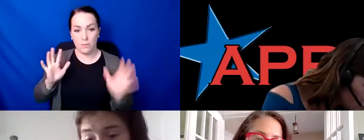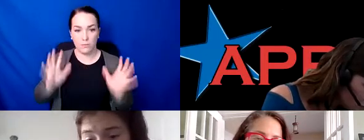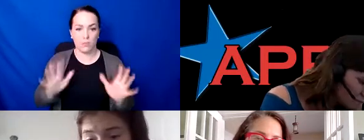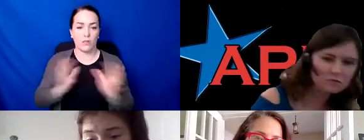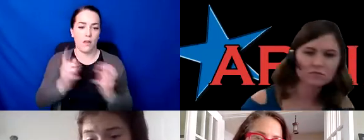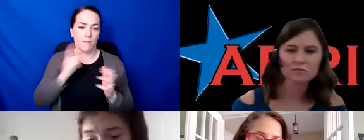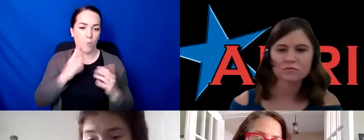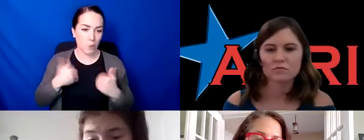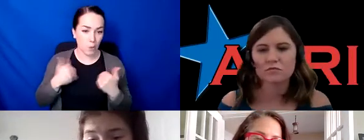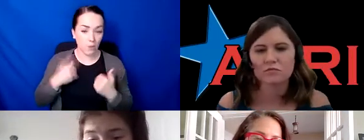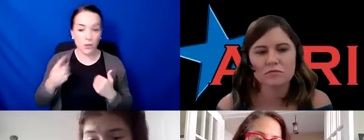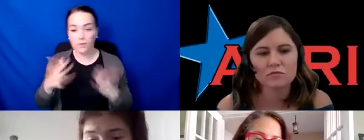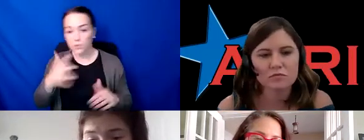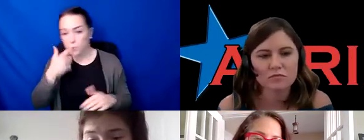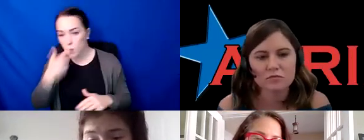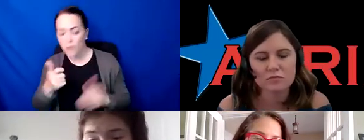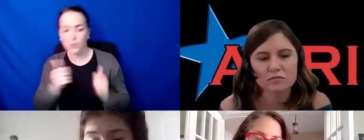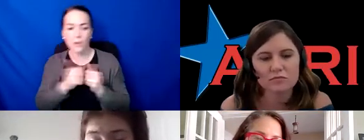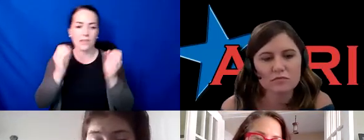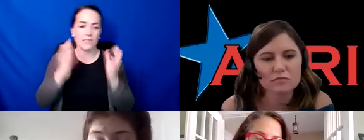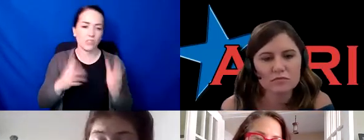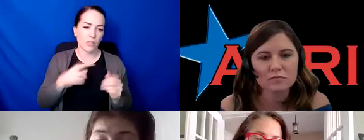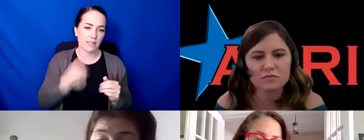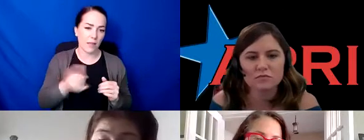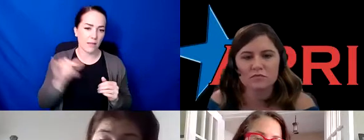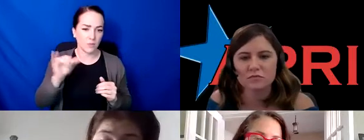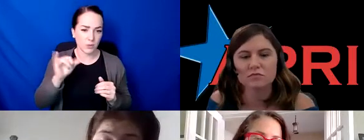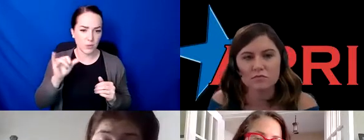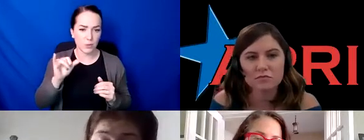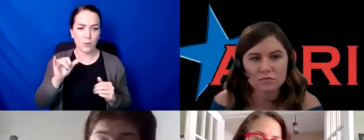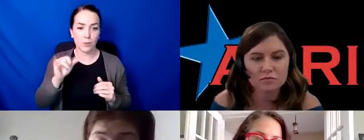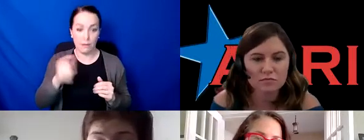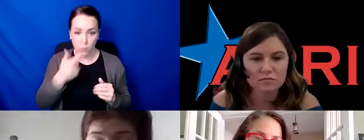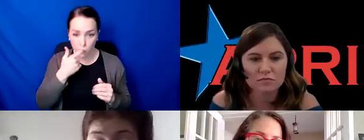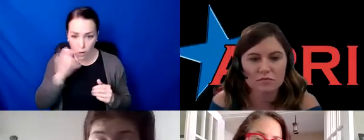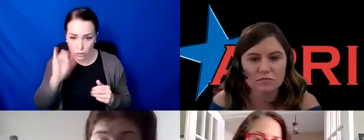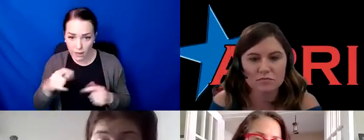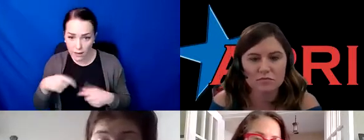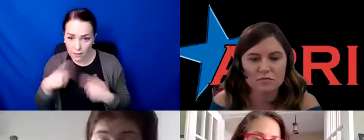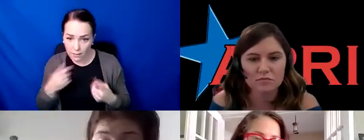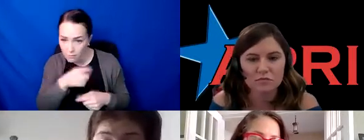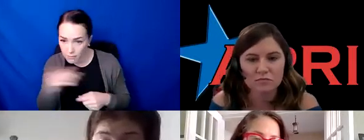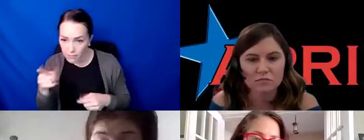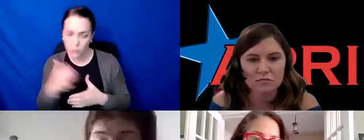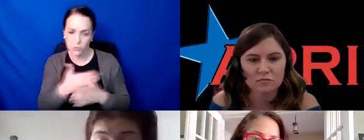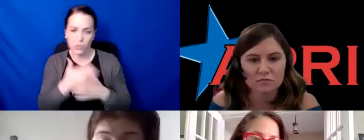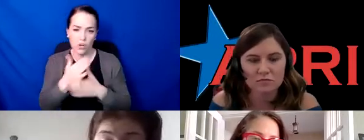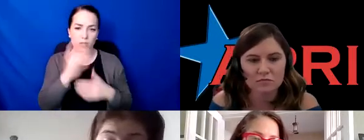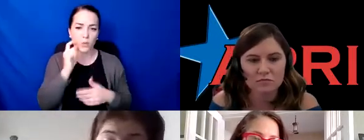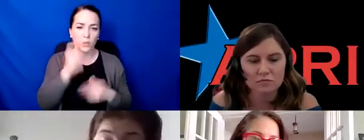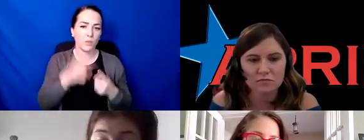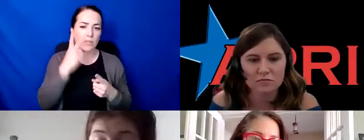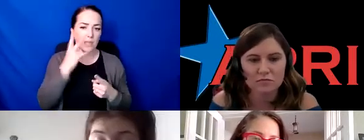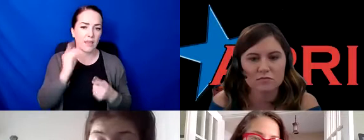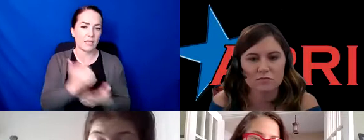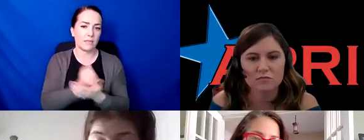yet? With teachers, I tell them too, also, like, have you watched this yet? So it's cool to see that that's being utilized as